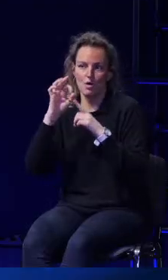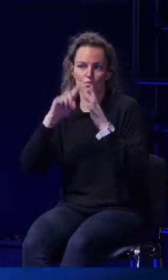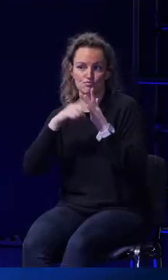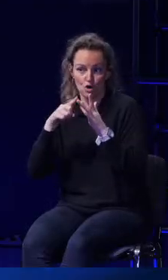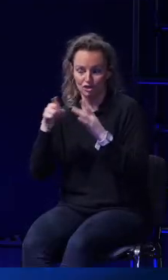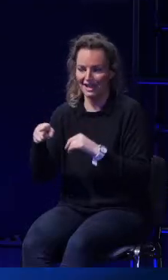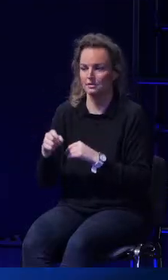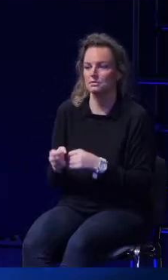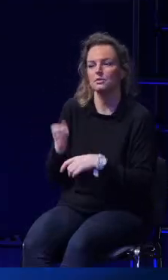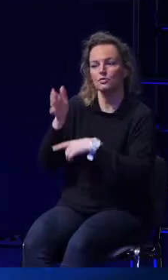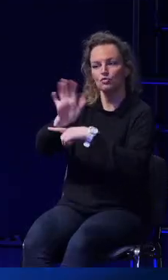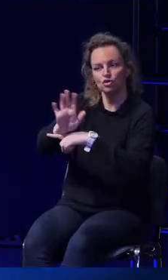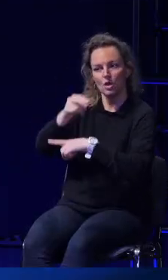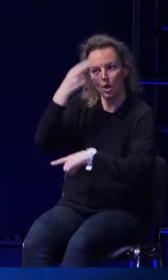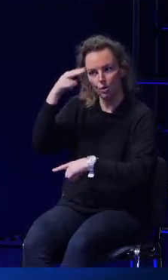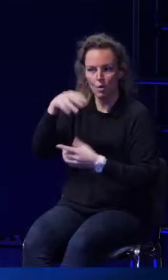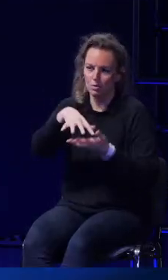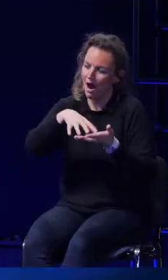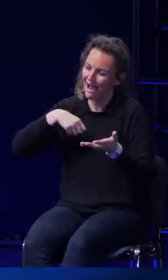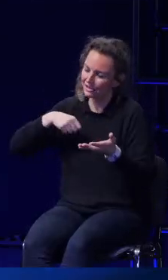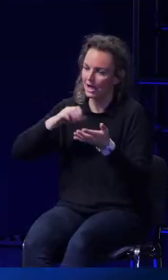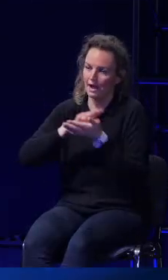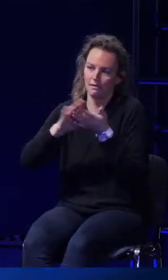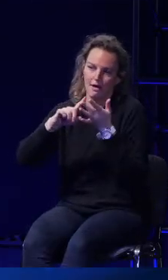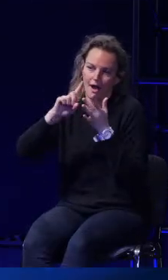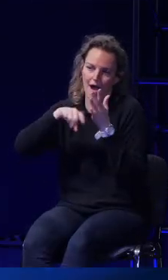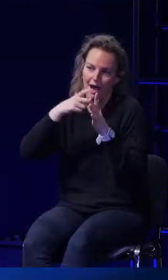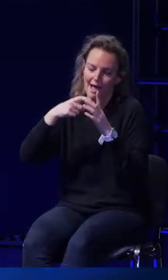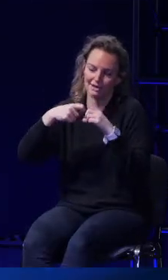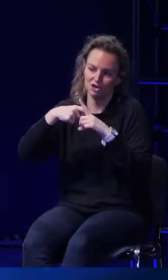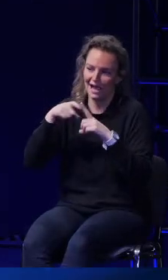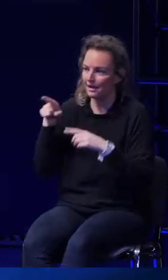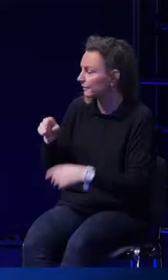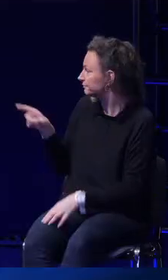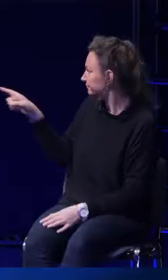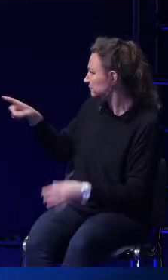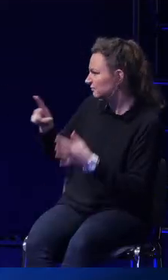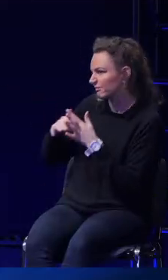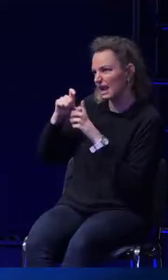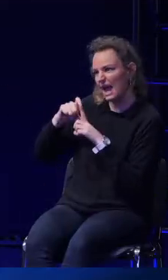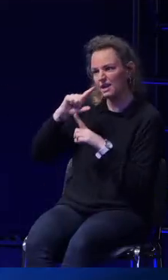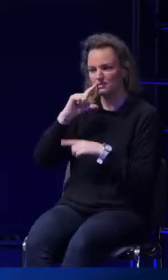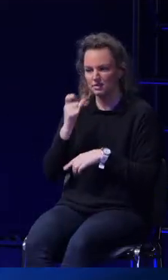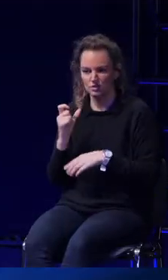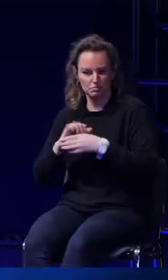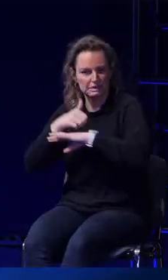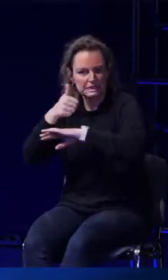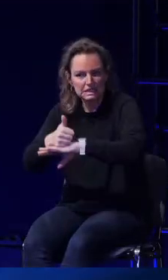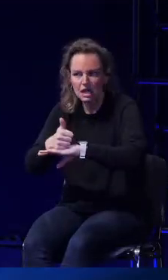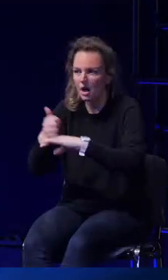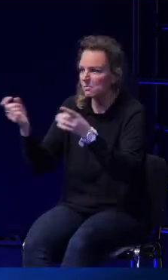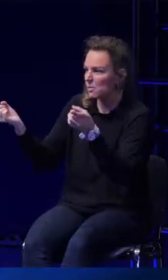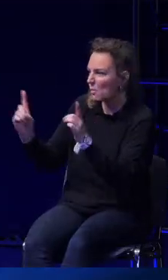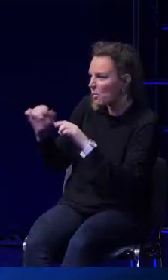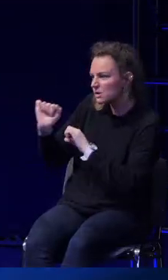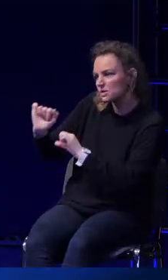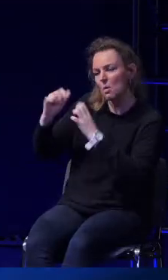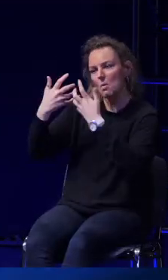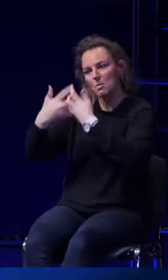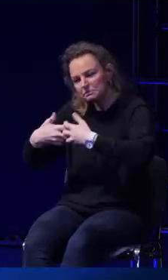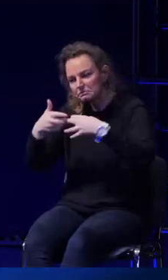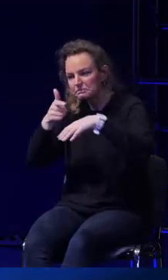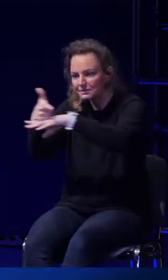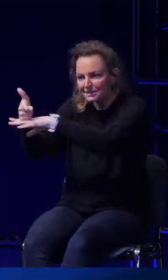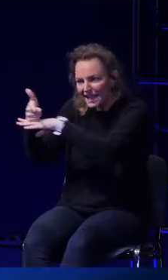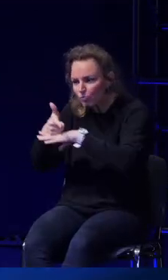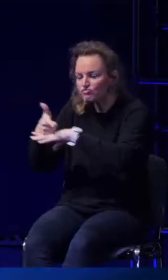show Hijack. Ed, can you start us off and just set the scene? What was the gear you're using? What were the cameras? How big of a